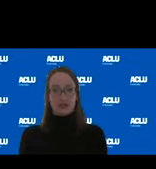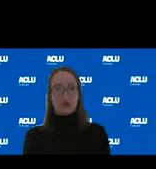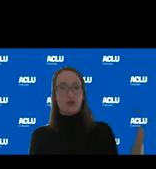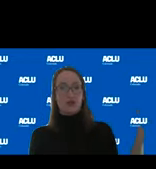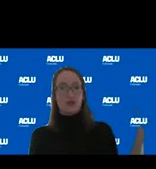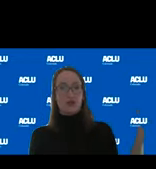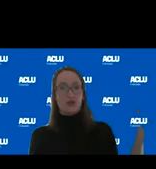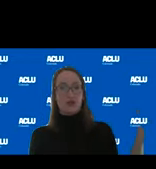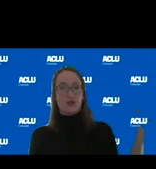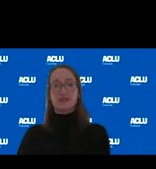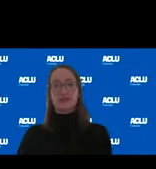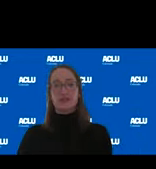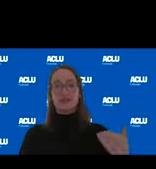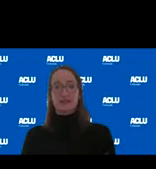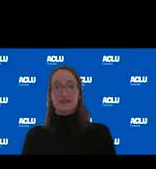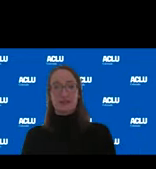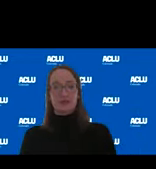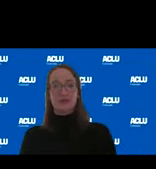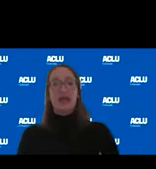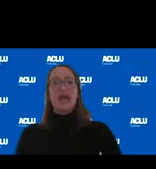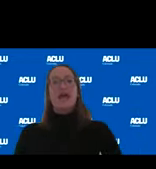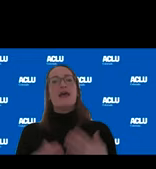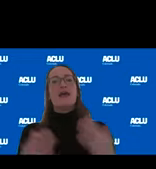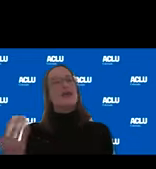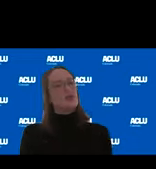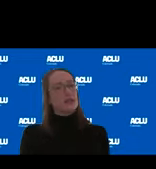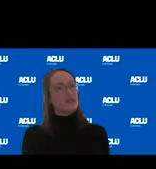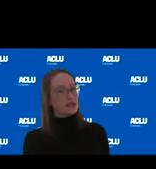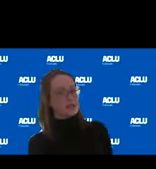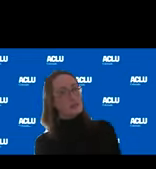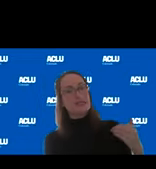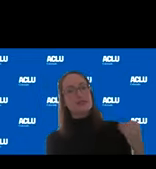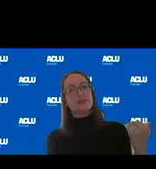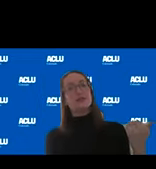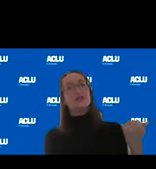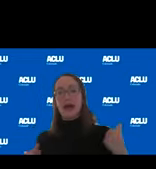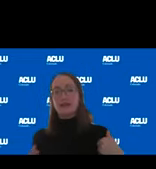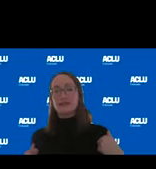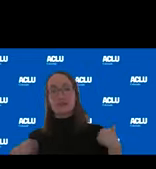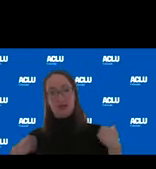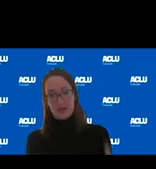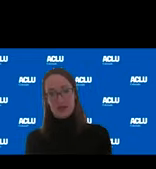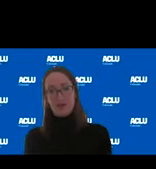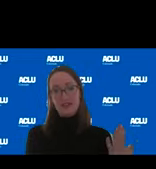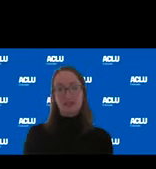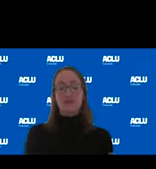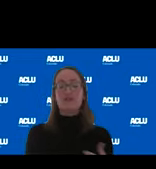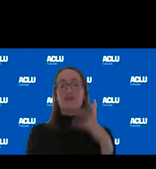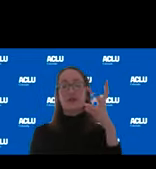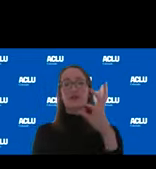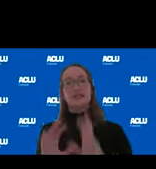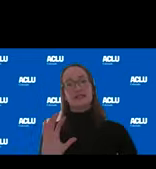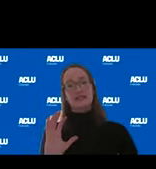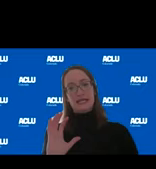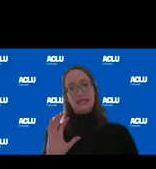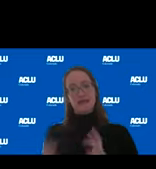course, go through some COVID concerns with examples. And you may have guessed it, but ACLU has some recommended remedies both at the